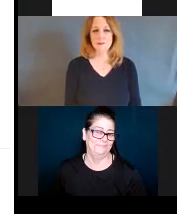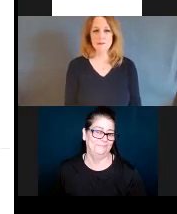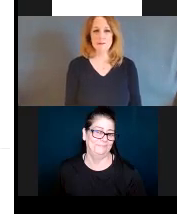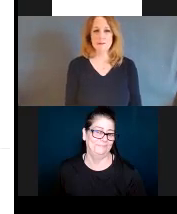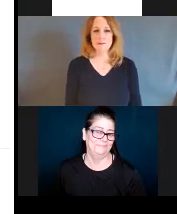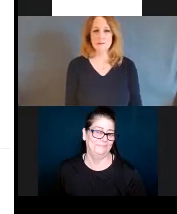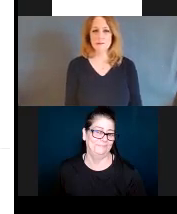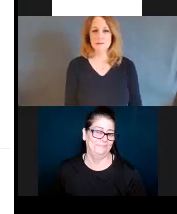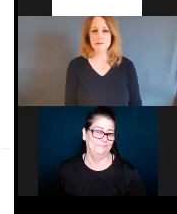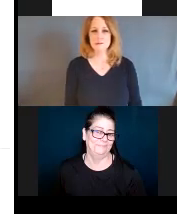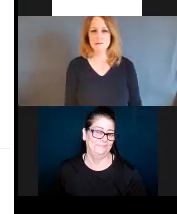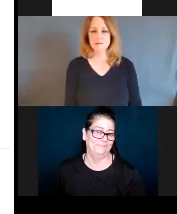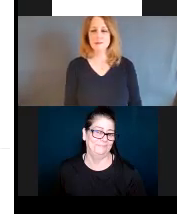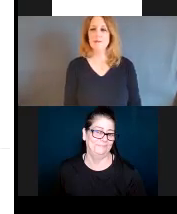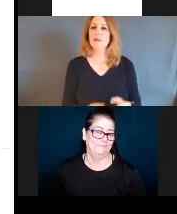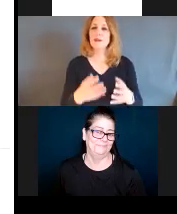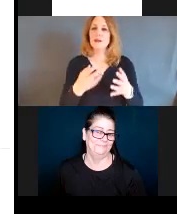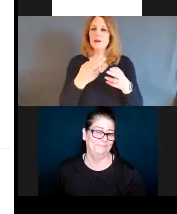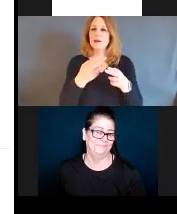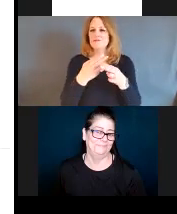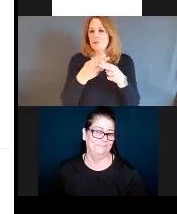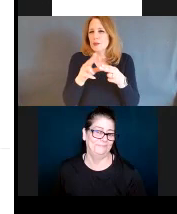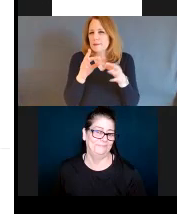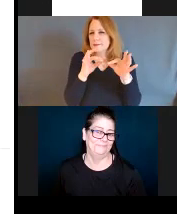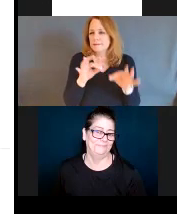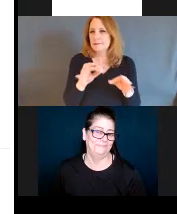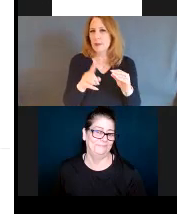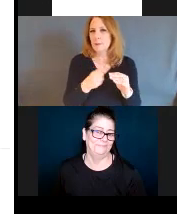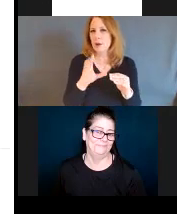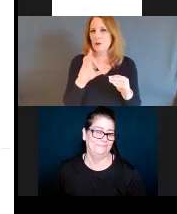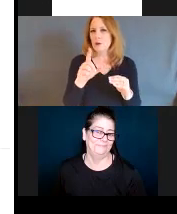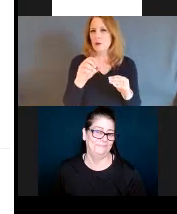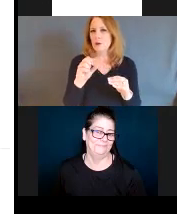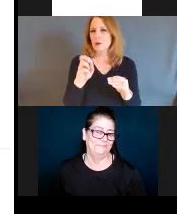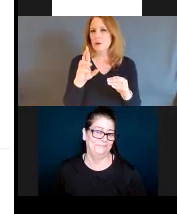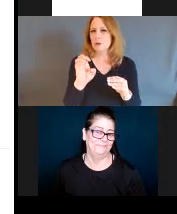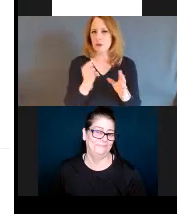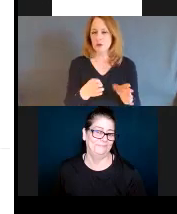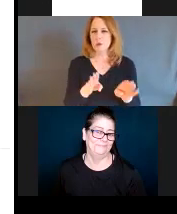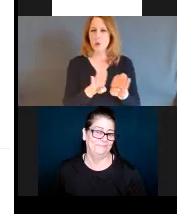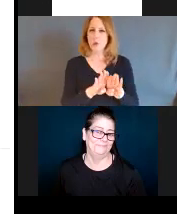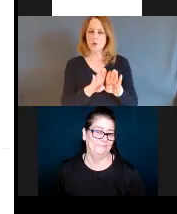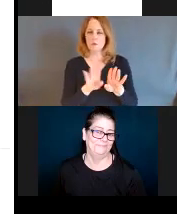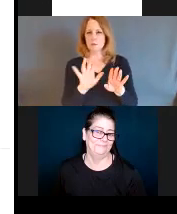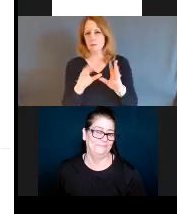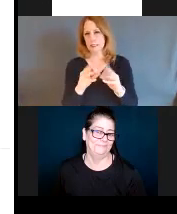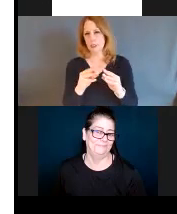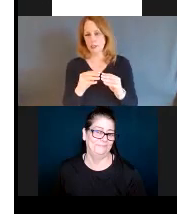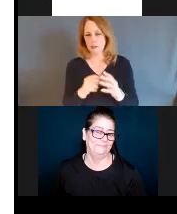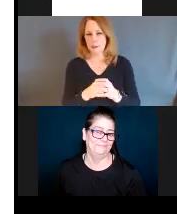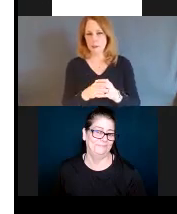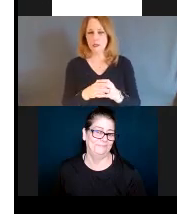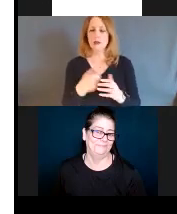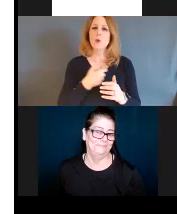So let's talk a little bit about closure for advocates. So we've talked about the process. We've talked